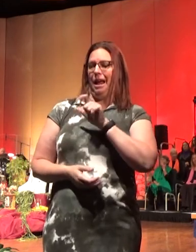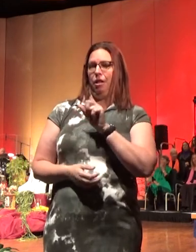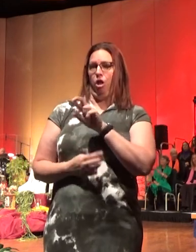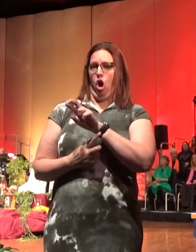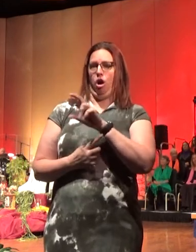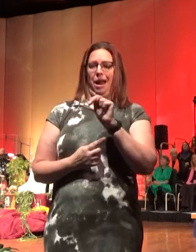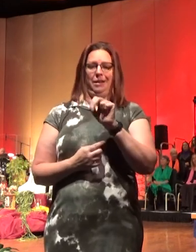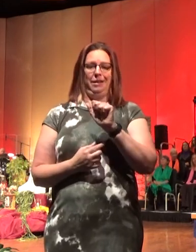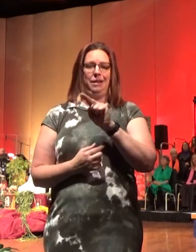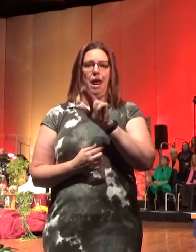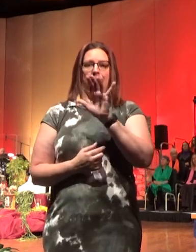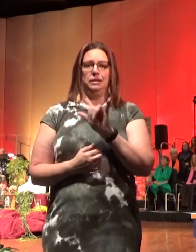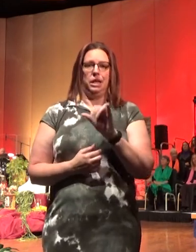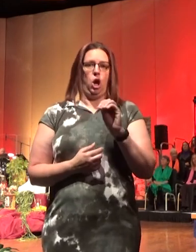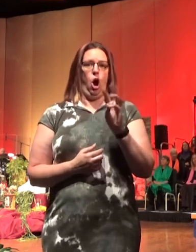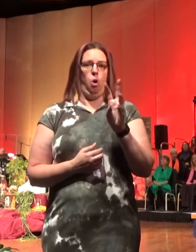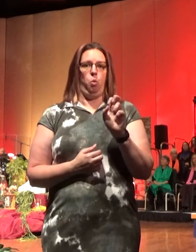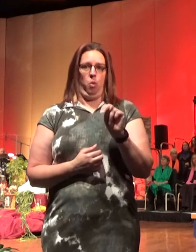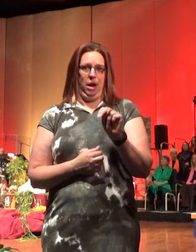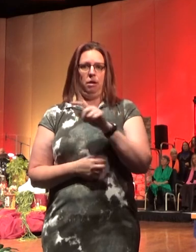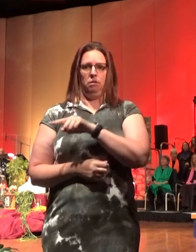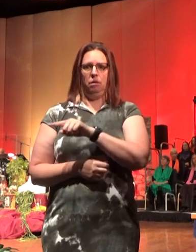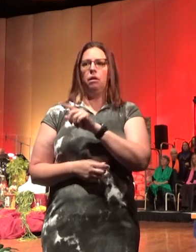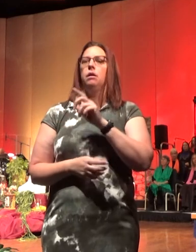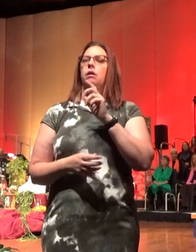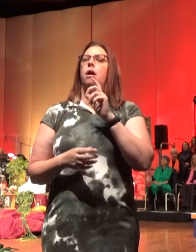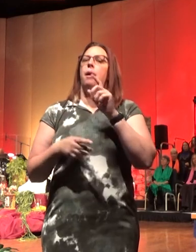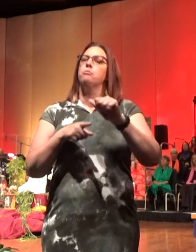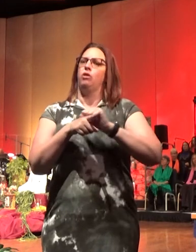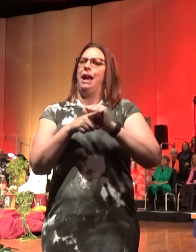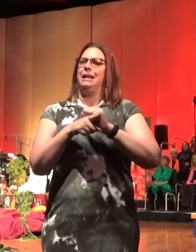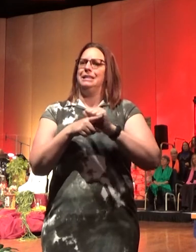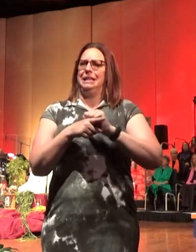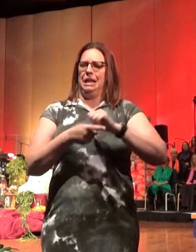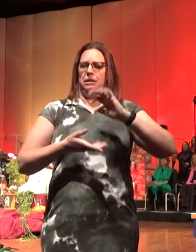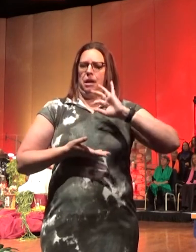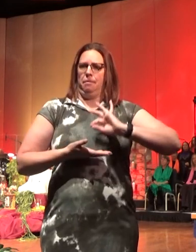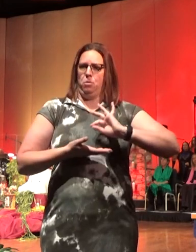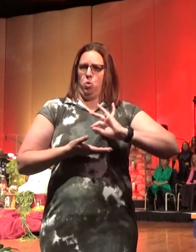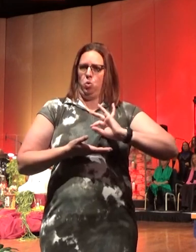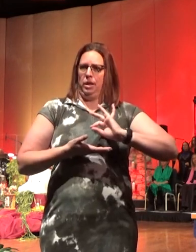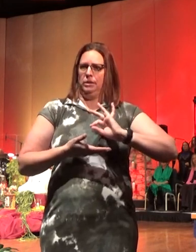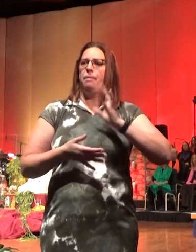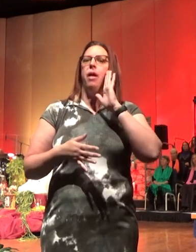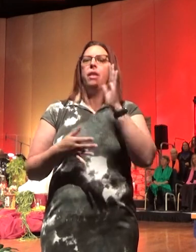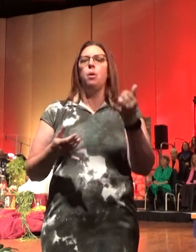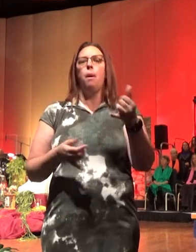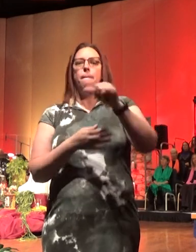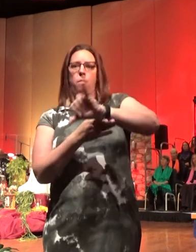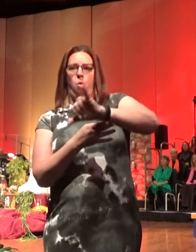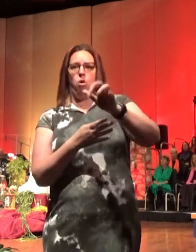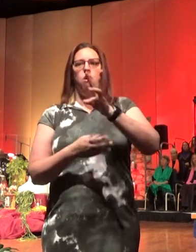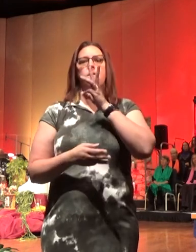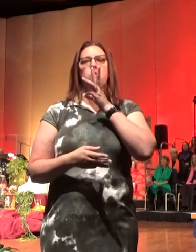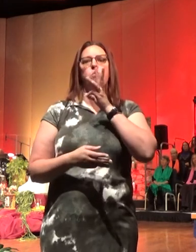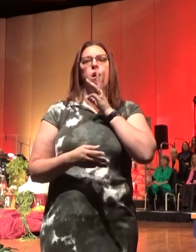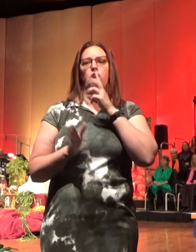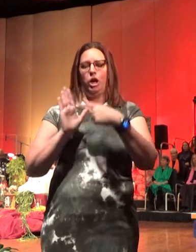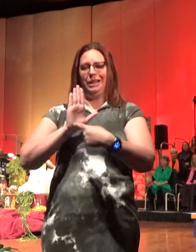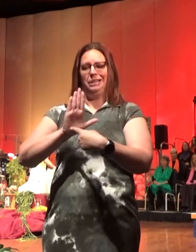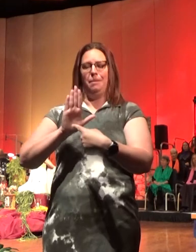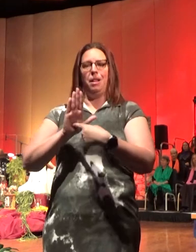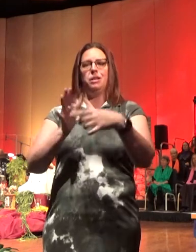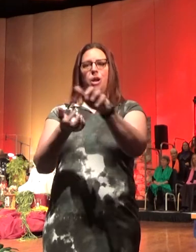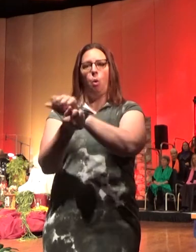practice Buddhism, will pour water over the Buddha, symbolizing the washing away of anger, of